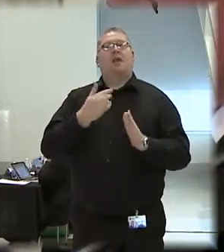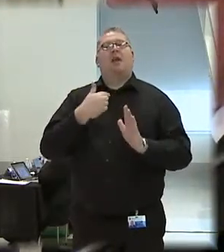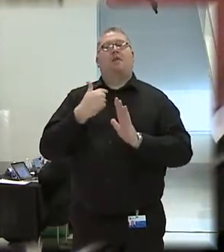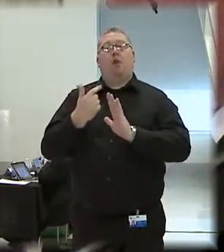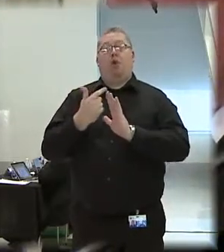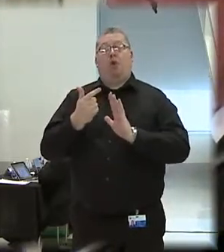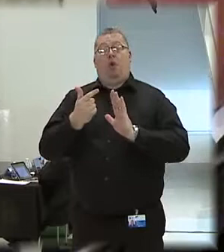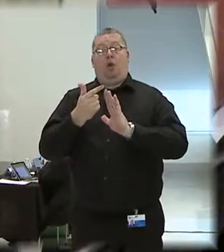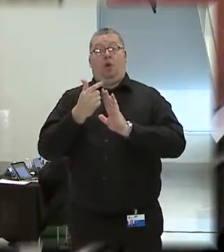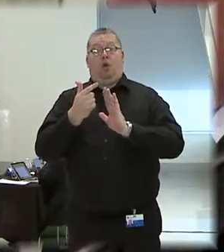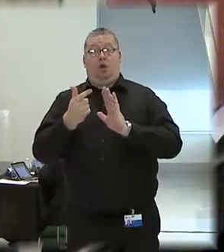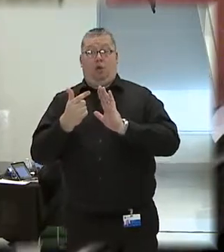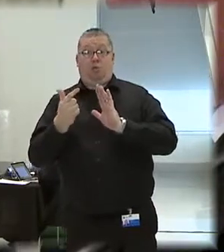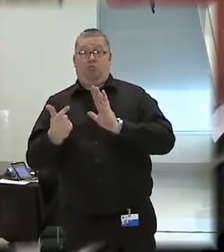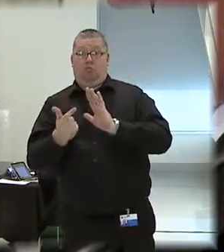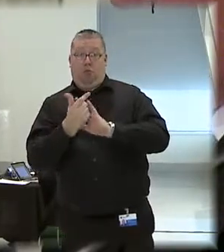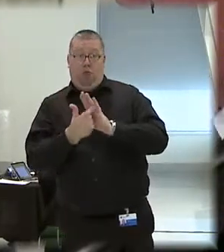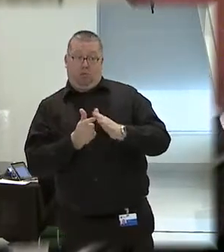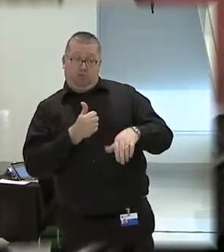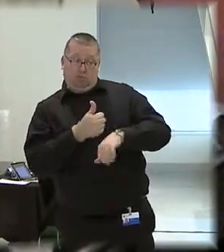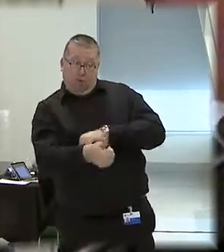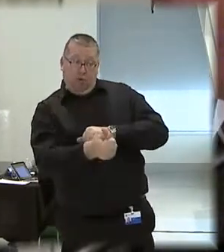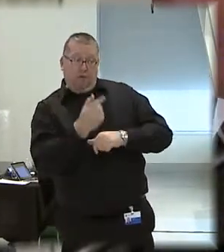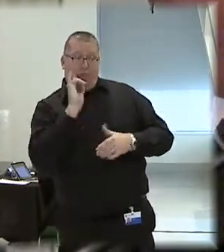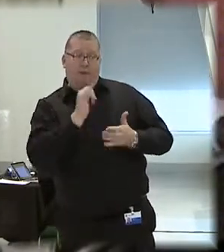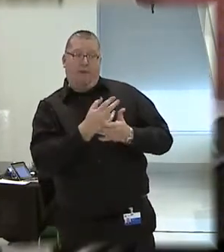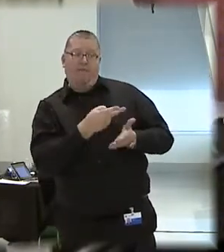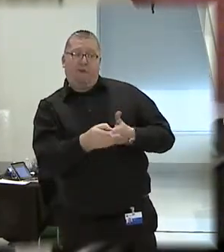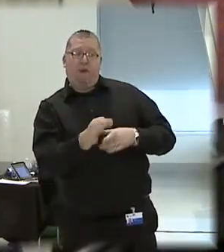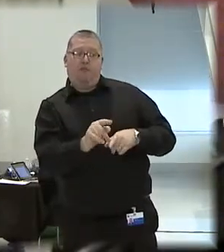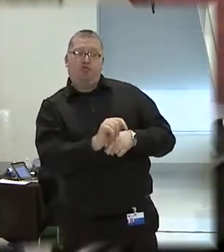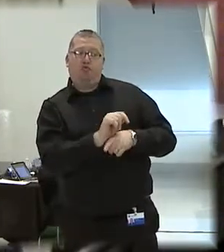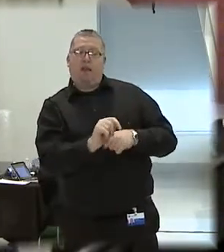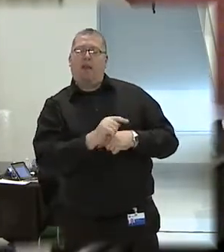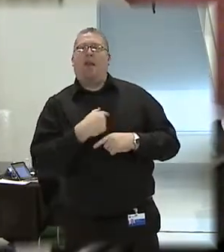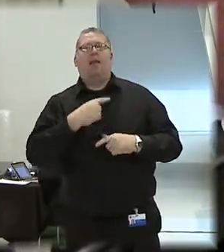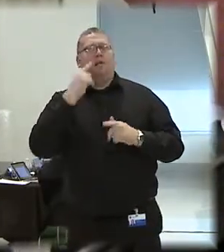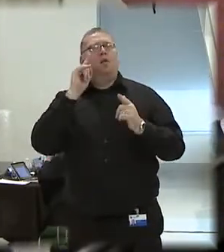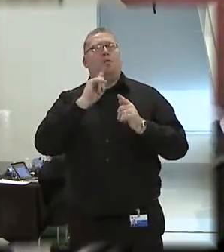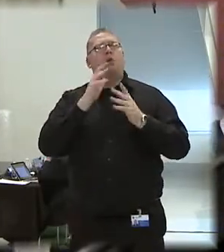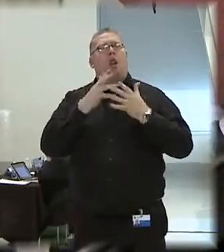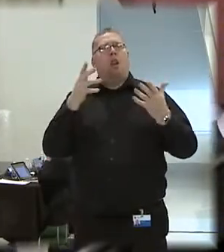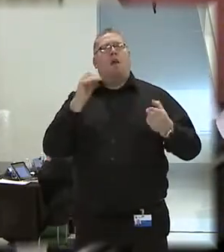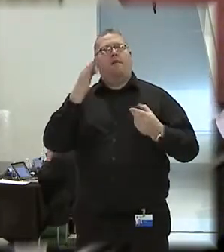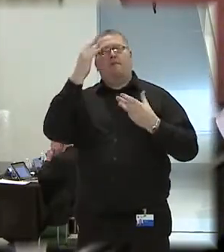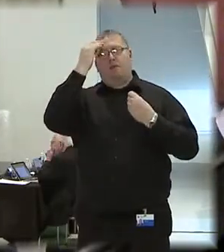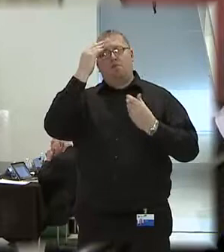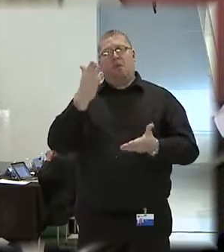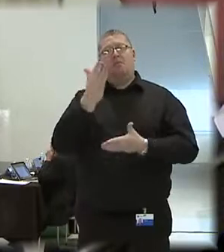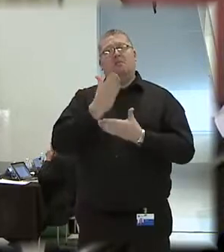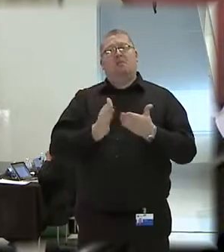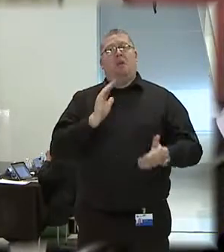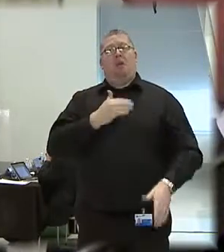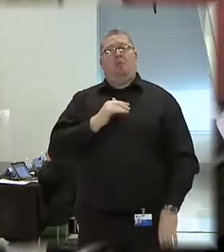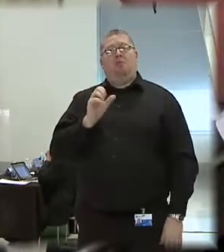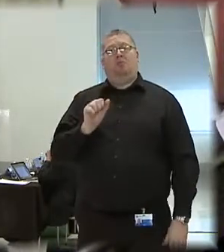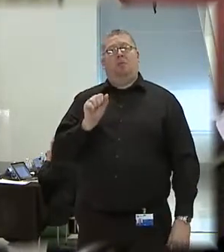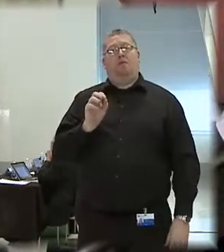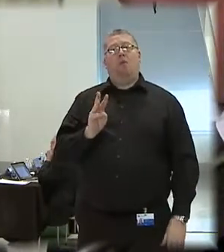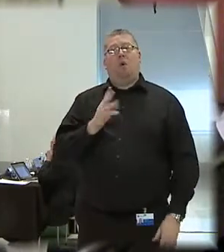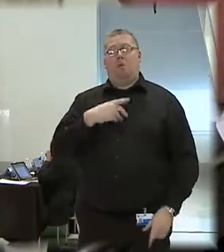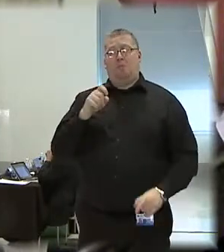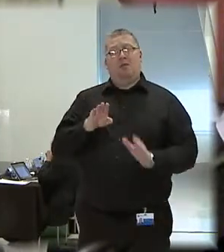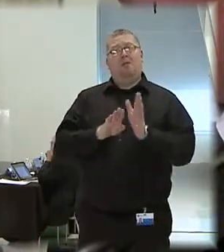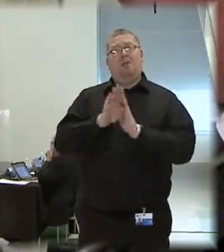file against their departments for failure to train. So I think there's an enormous amount of information. I think some of the software that is being